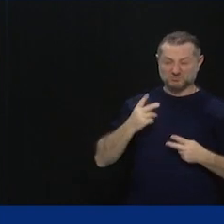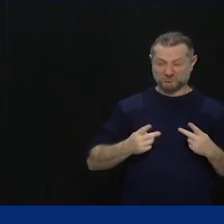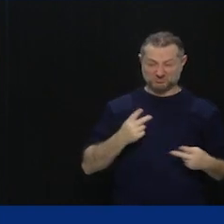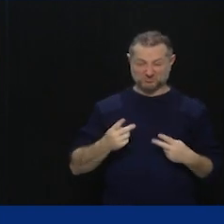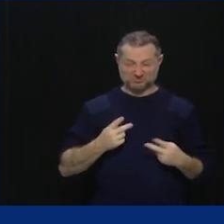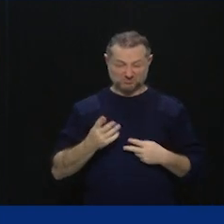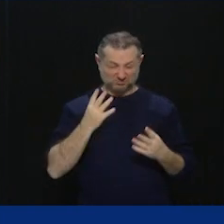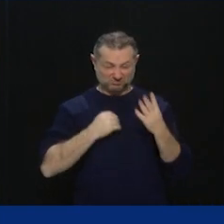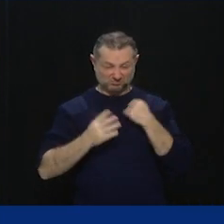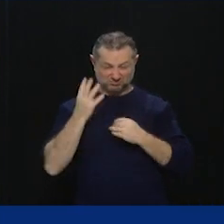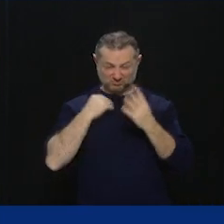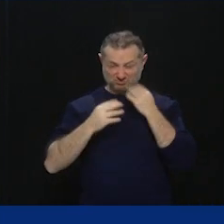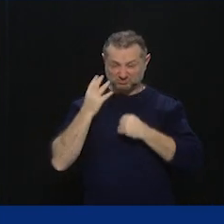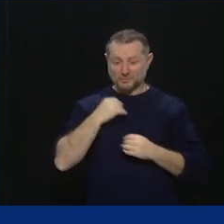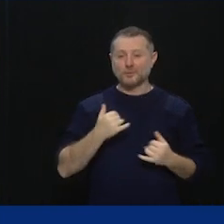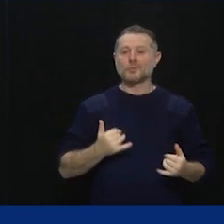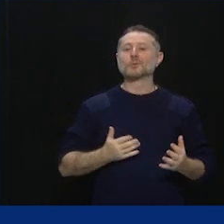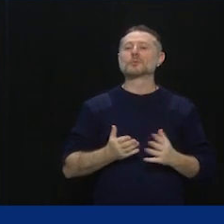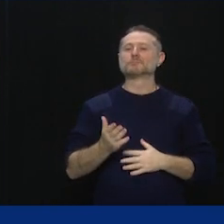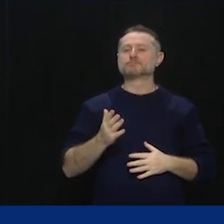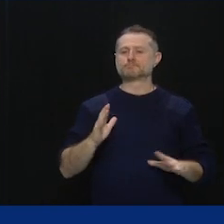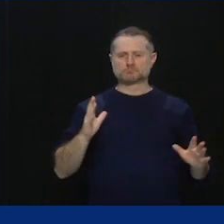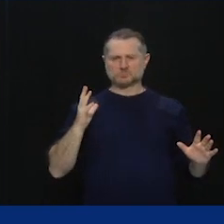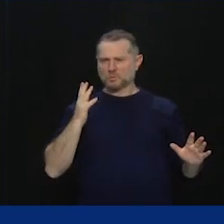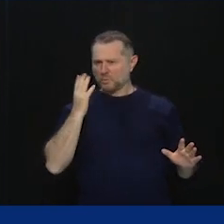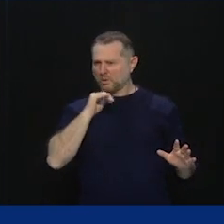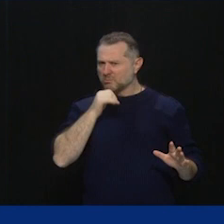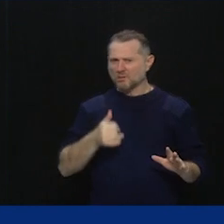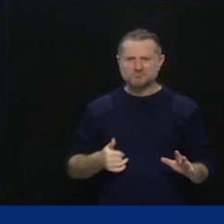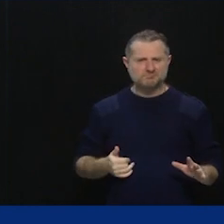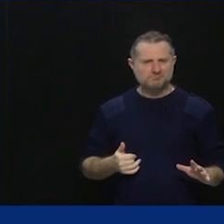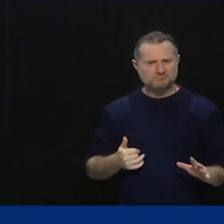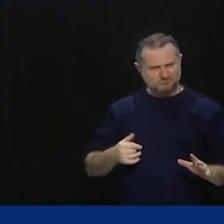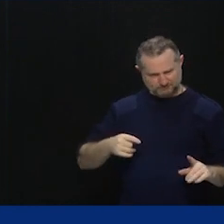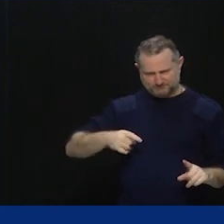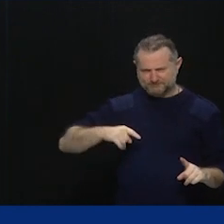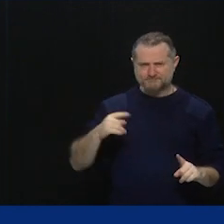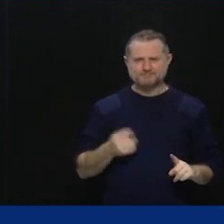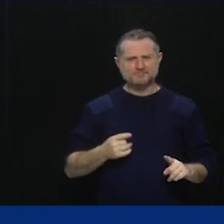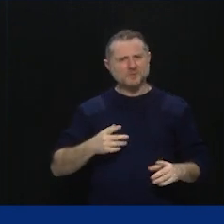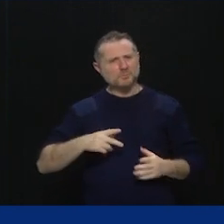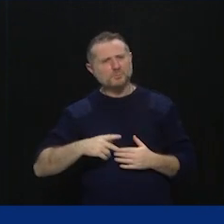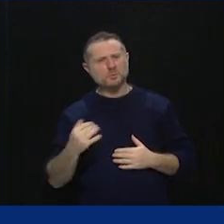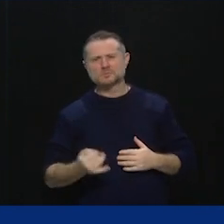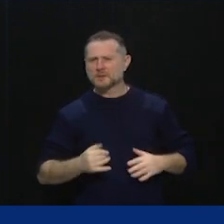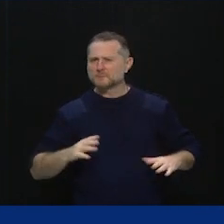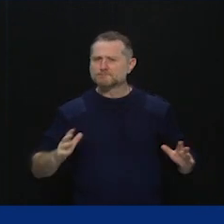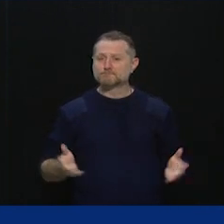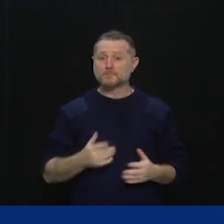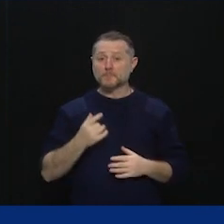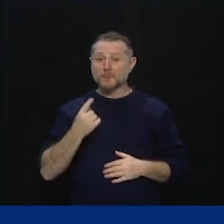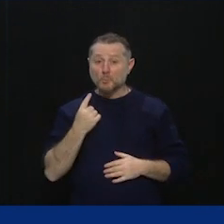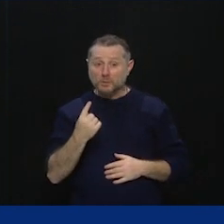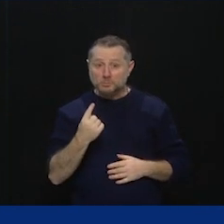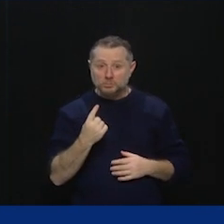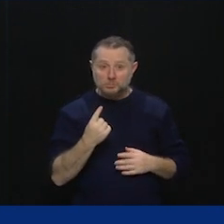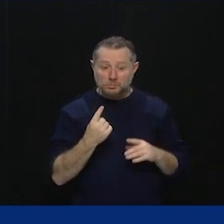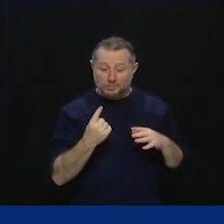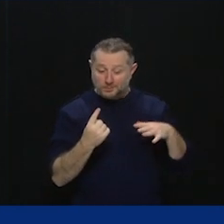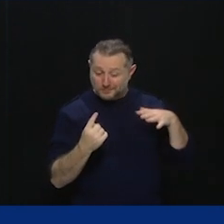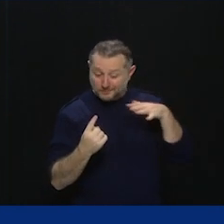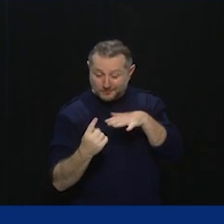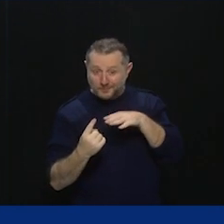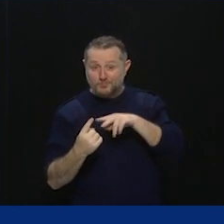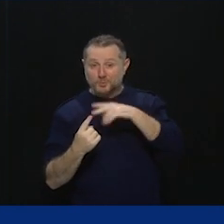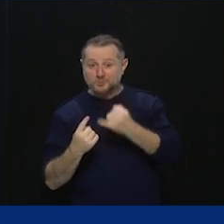why not? And that's what this project is about. If there's one thing that this project is about, it's about creating a new future for this